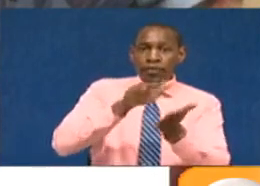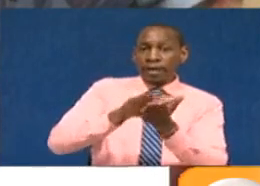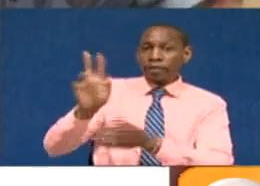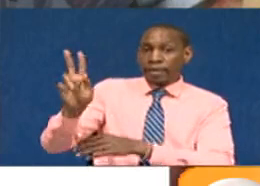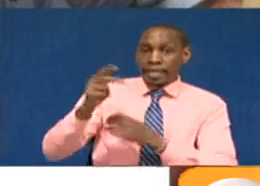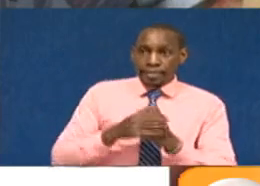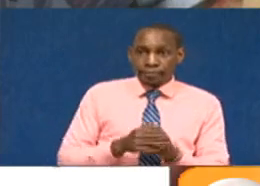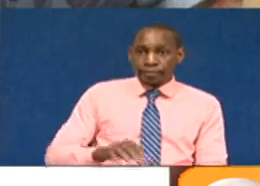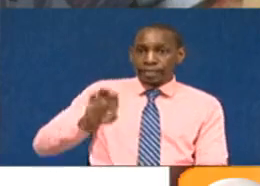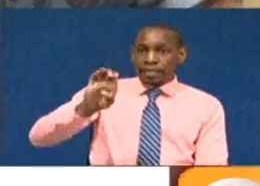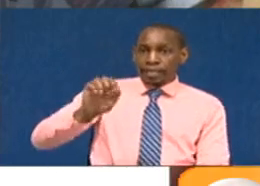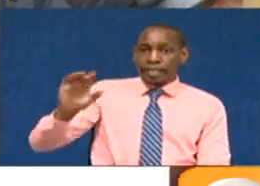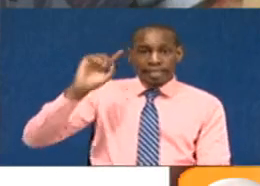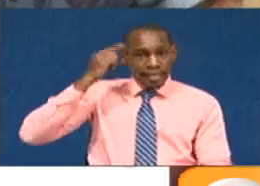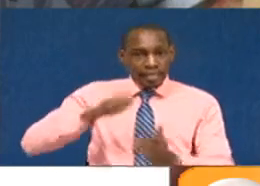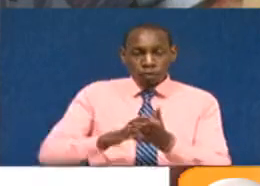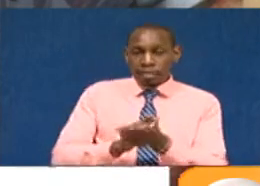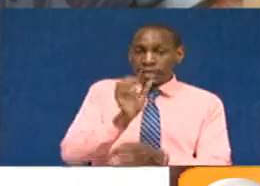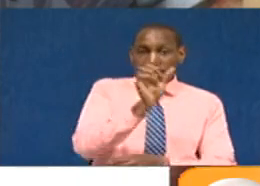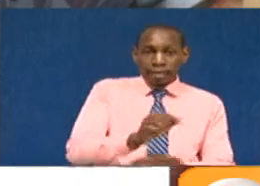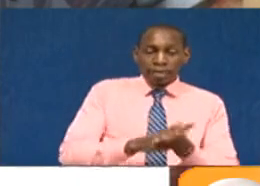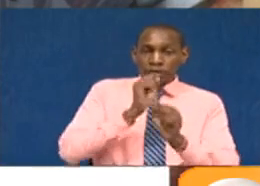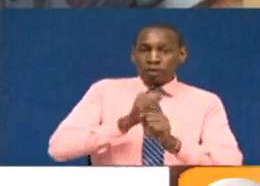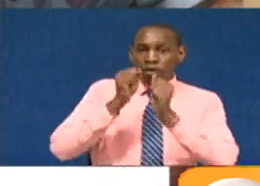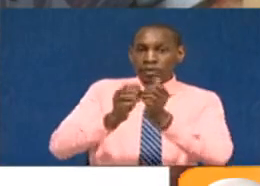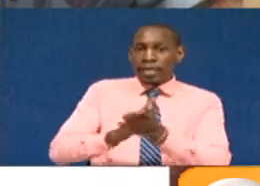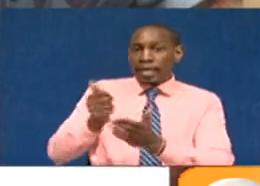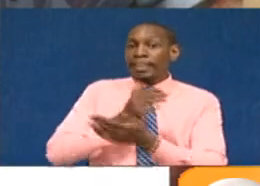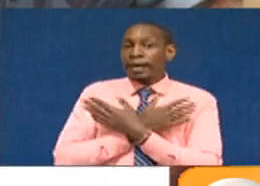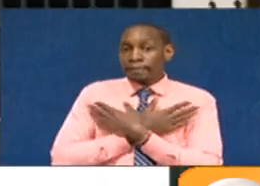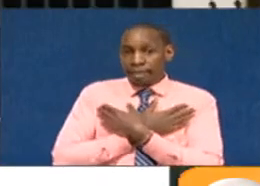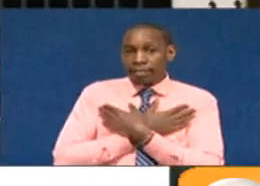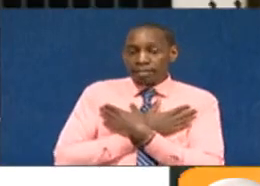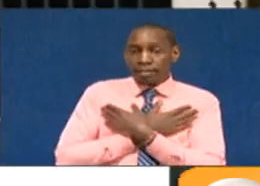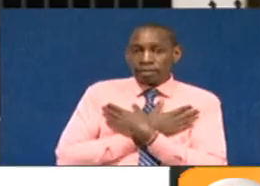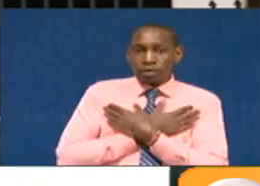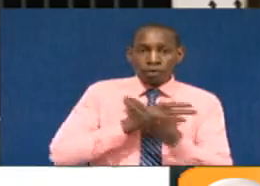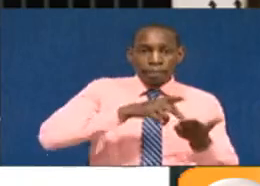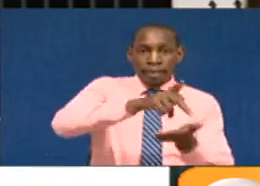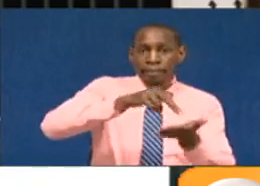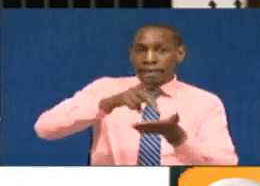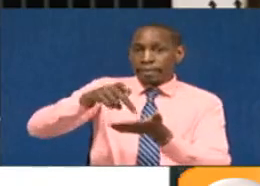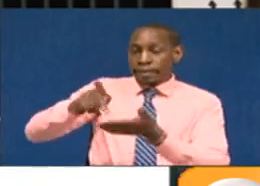Kenya. EACC believes that Mutai colluded with some of his colleagues to make the payouts possible.